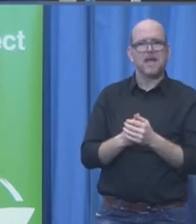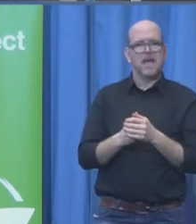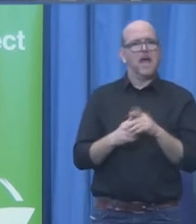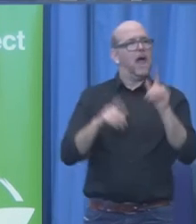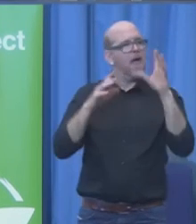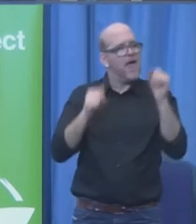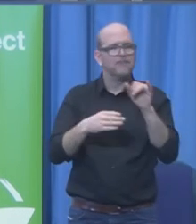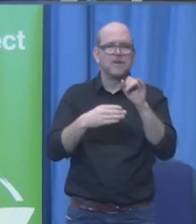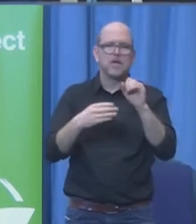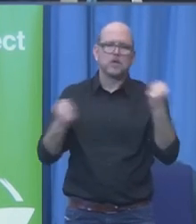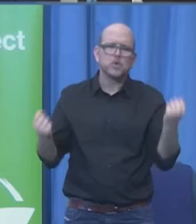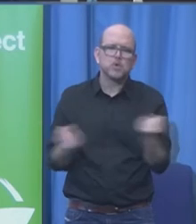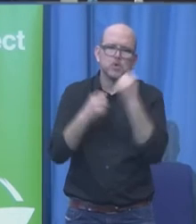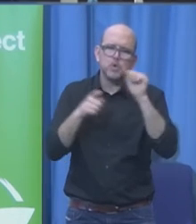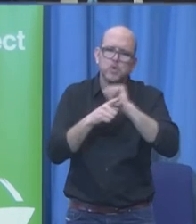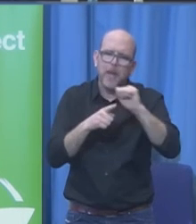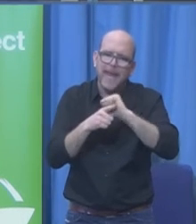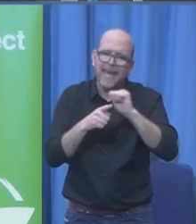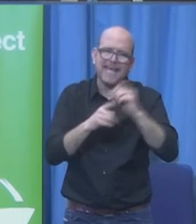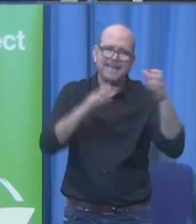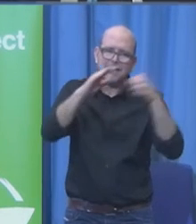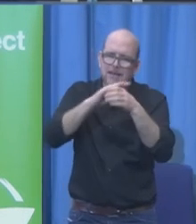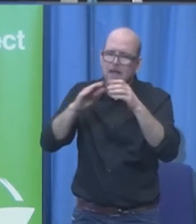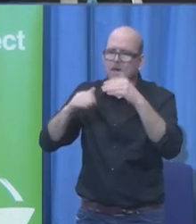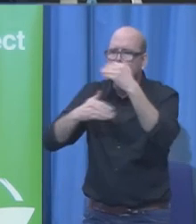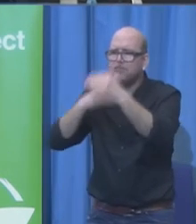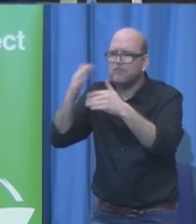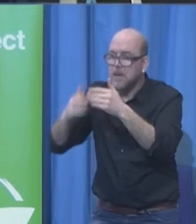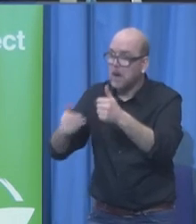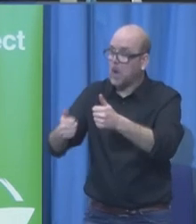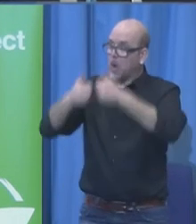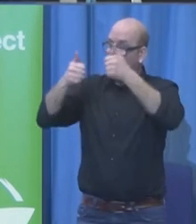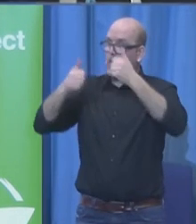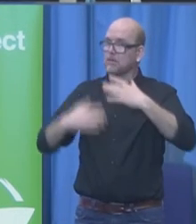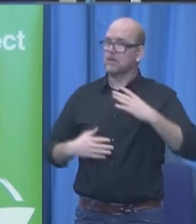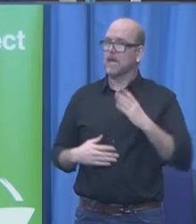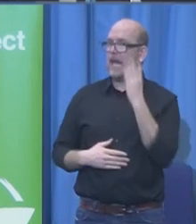Another example, I think we have